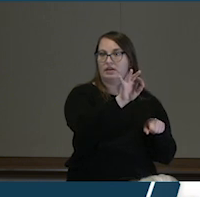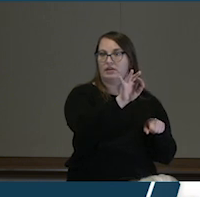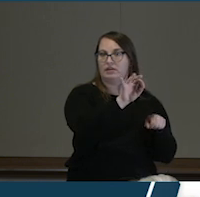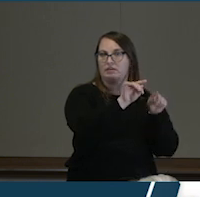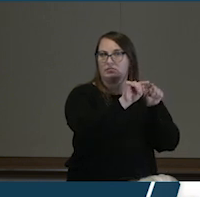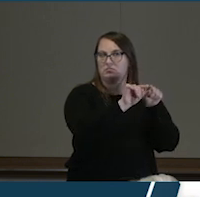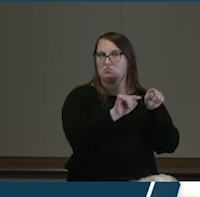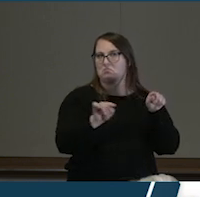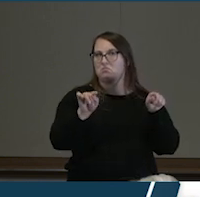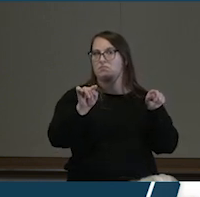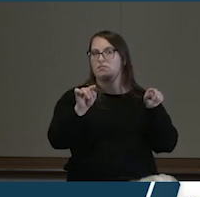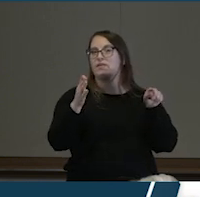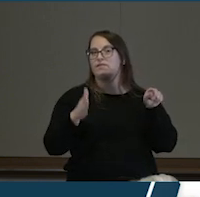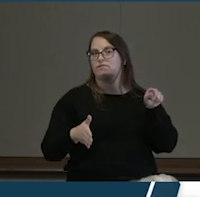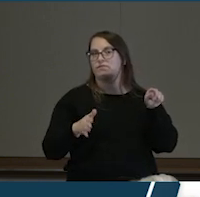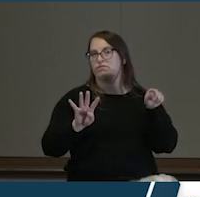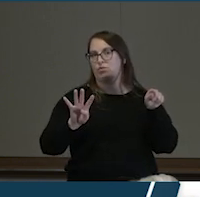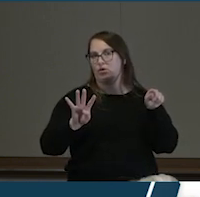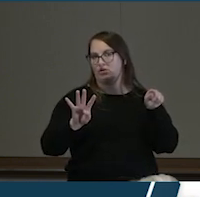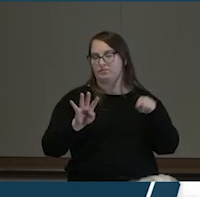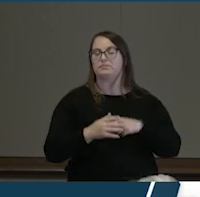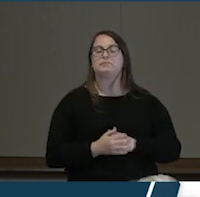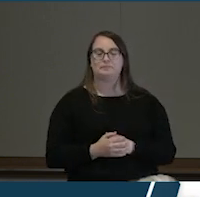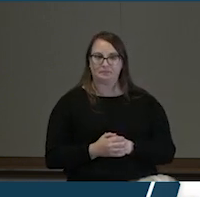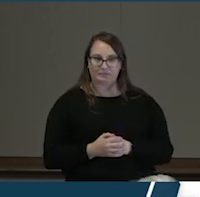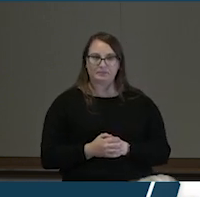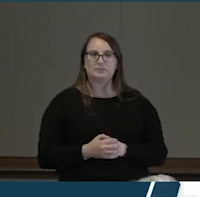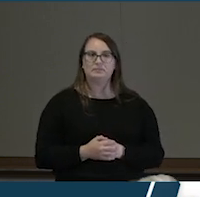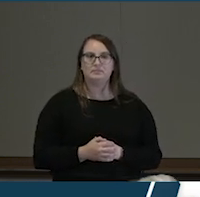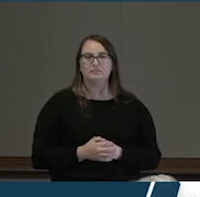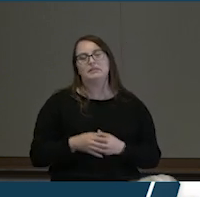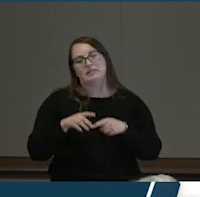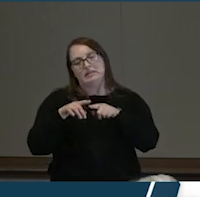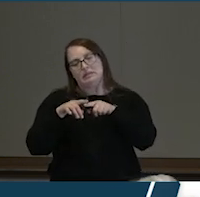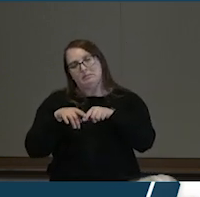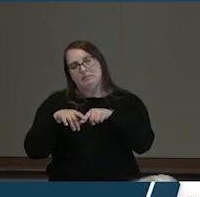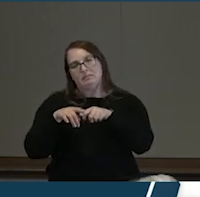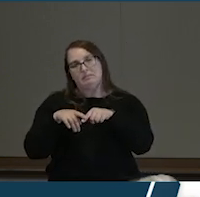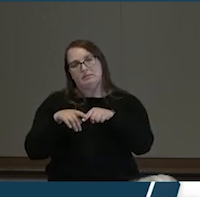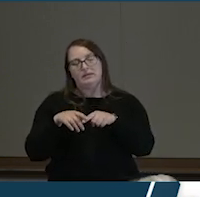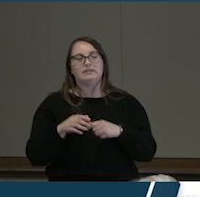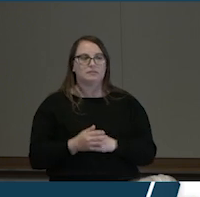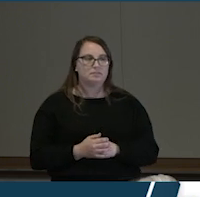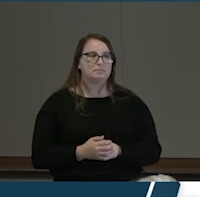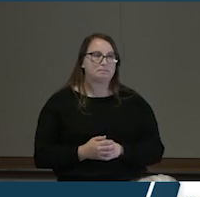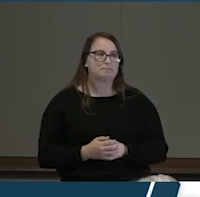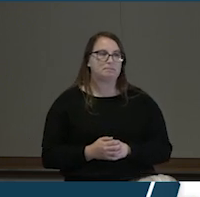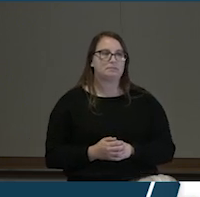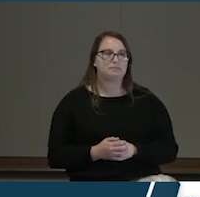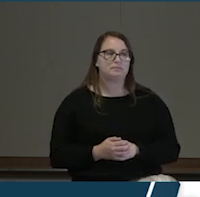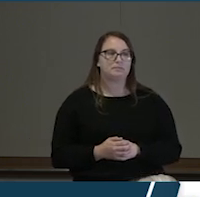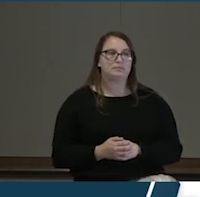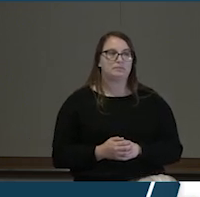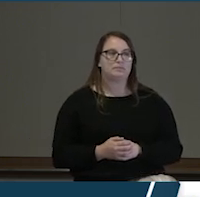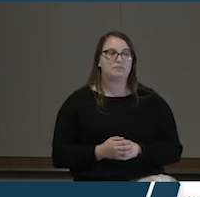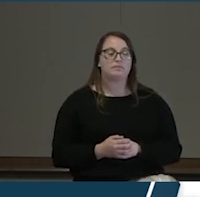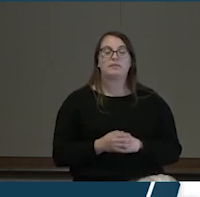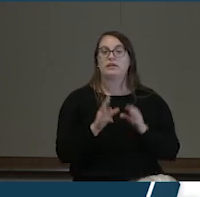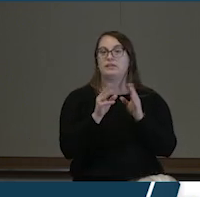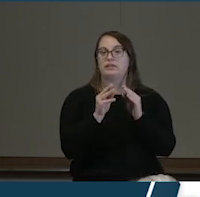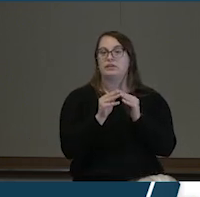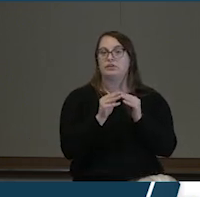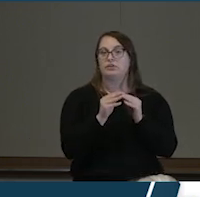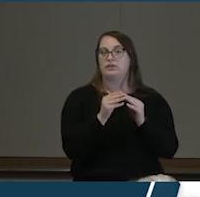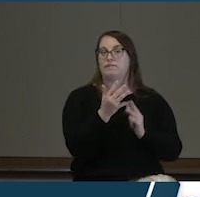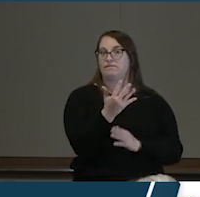4. Sometimes a little bit earlier, depending. The session 5 is on a Thursday and Friday.